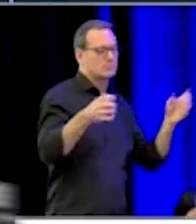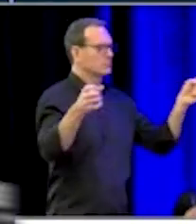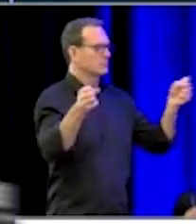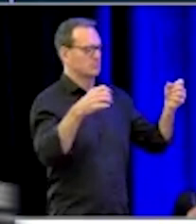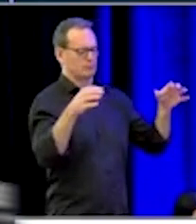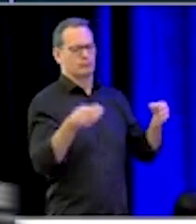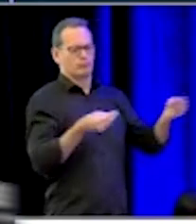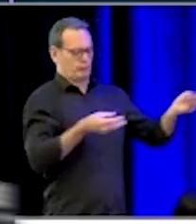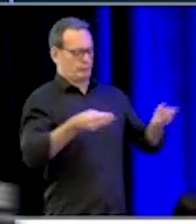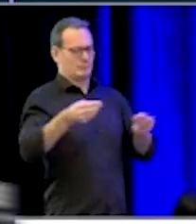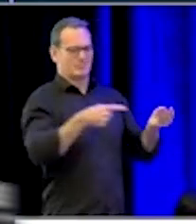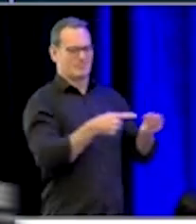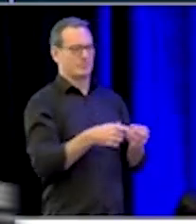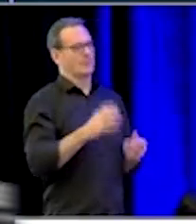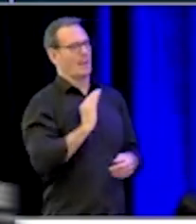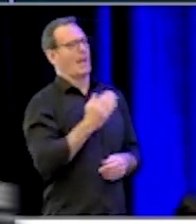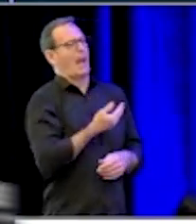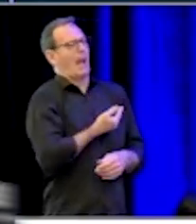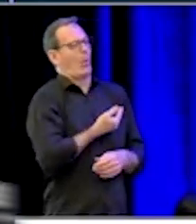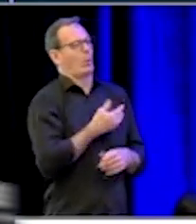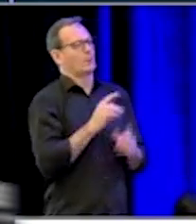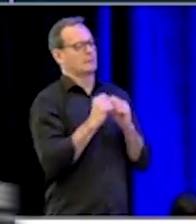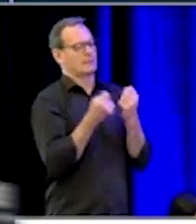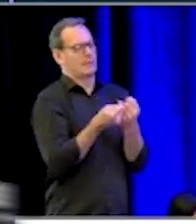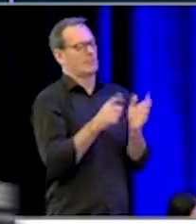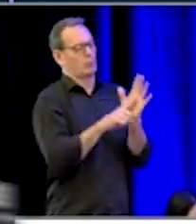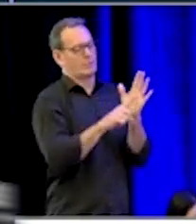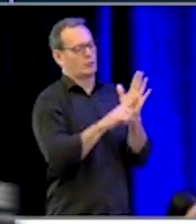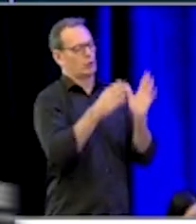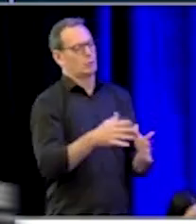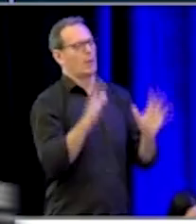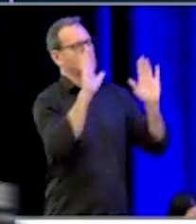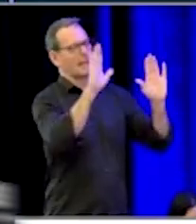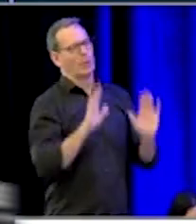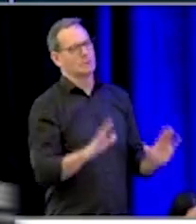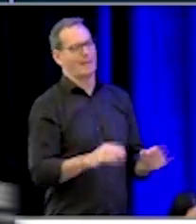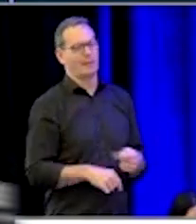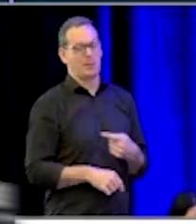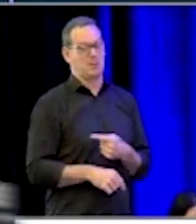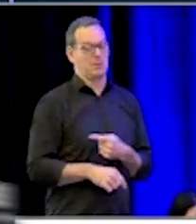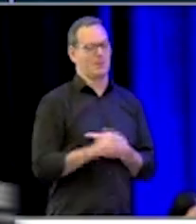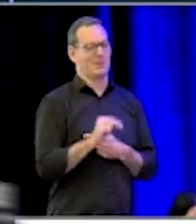research team, and I'm not just saying that because Nora's next to me. And they look